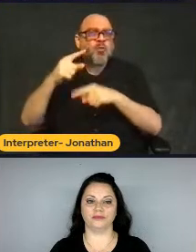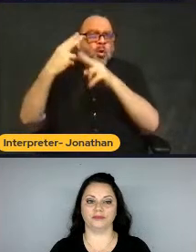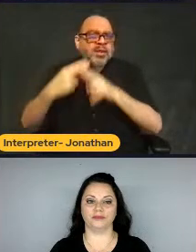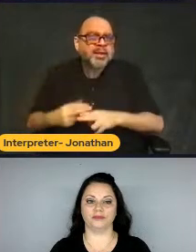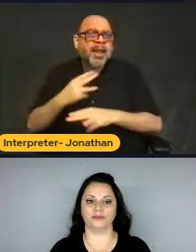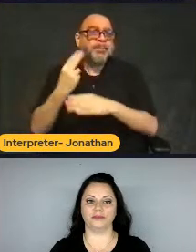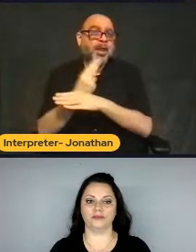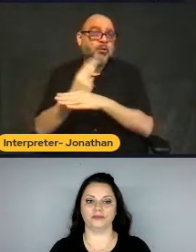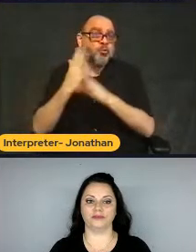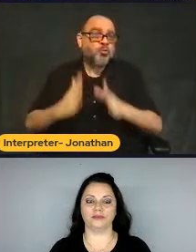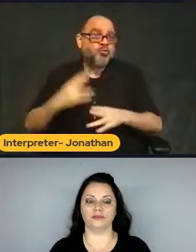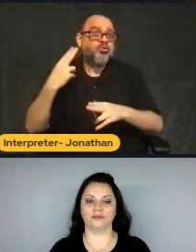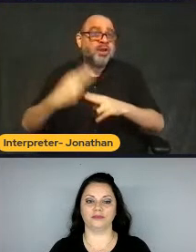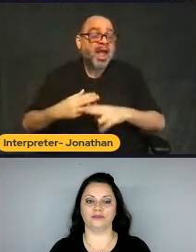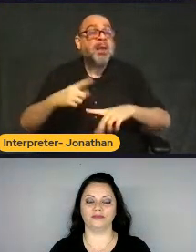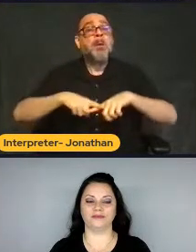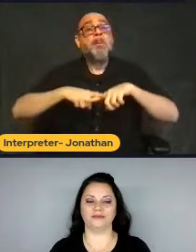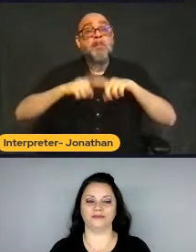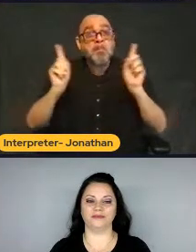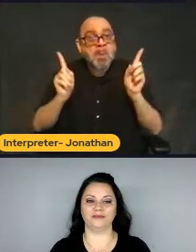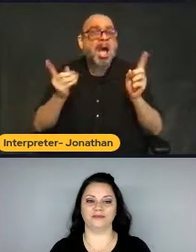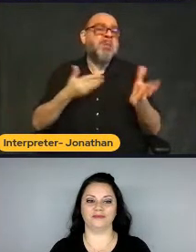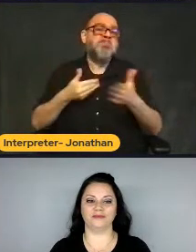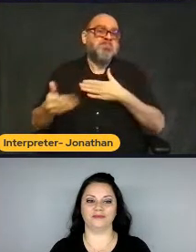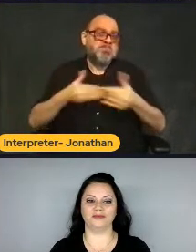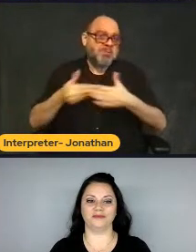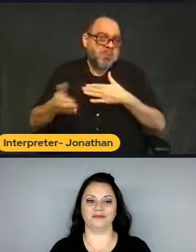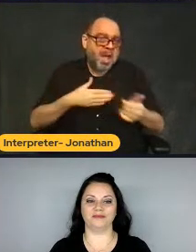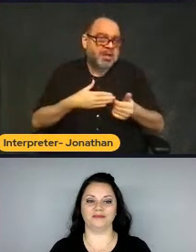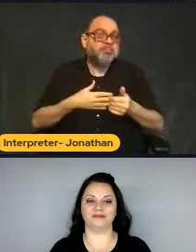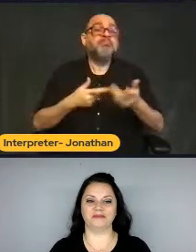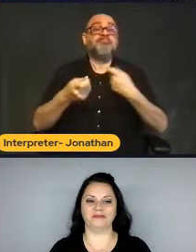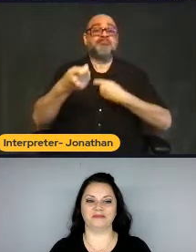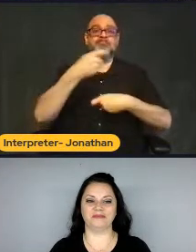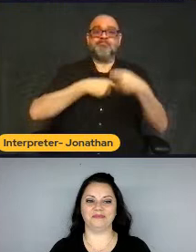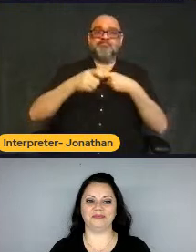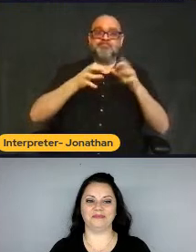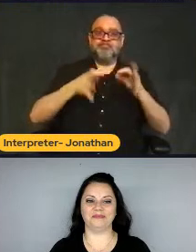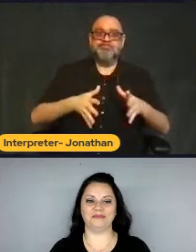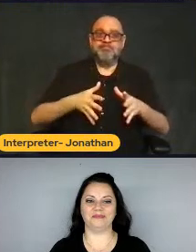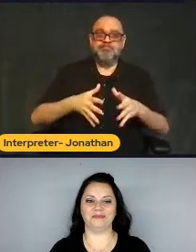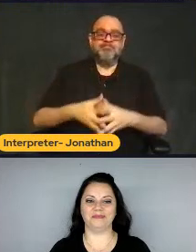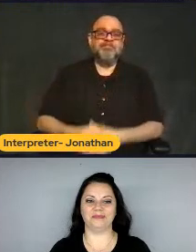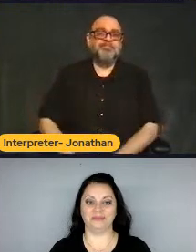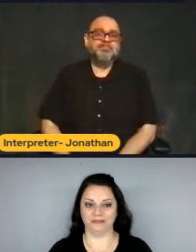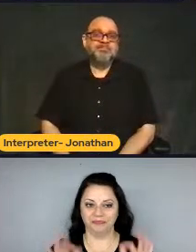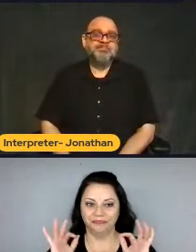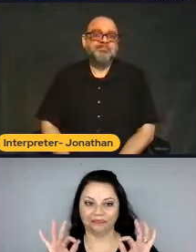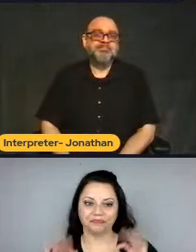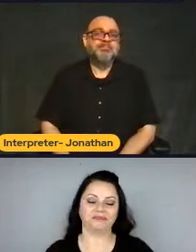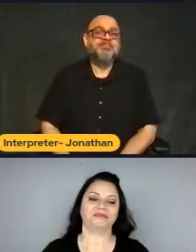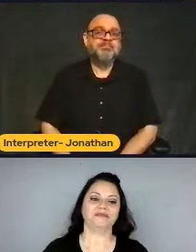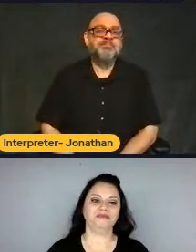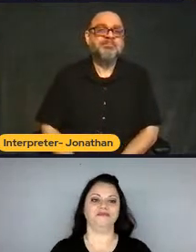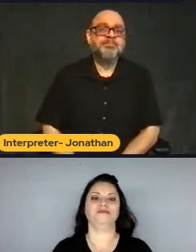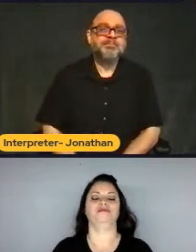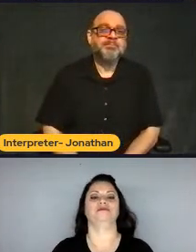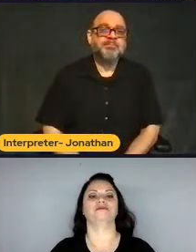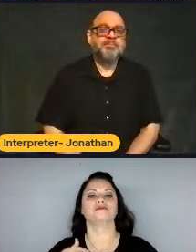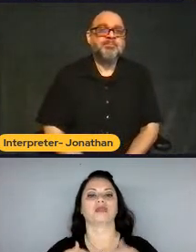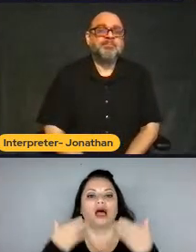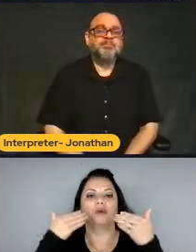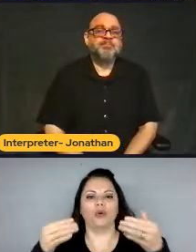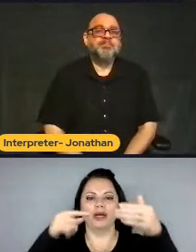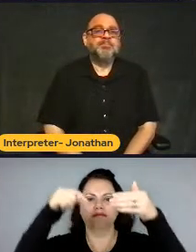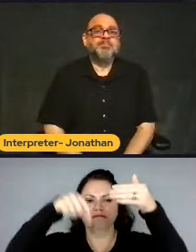usernames, but never mind. So I'm going to go a bit further down,